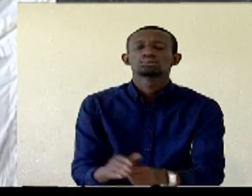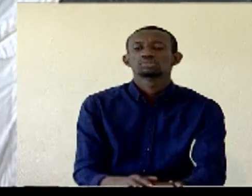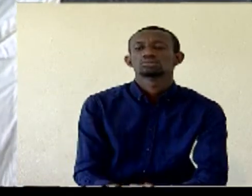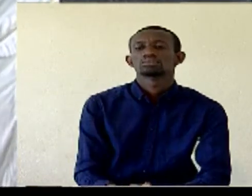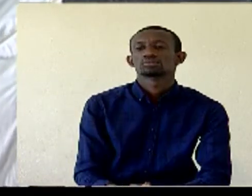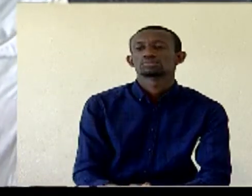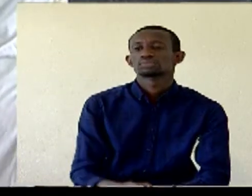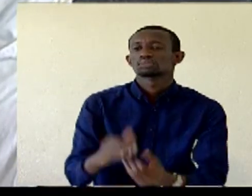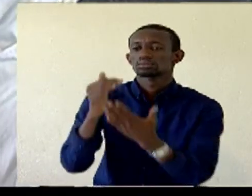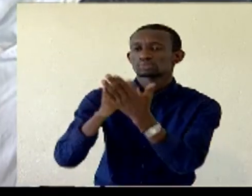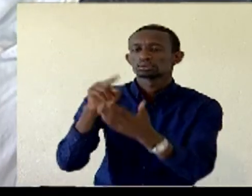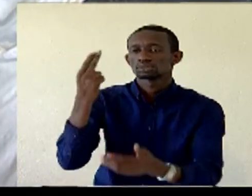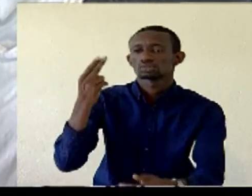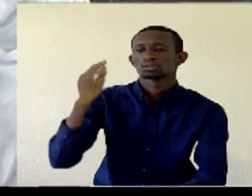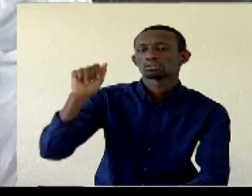amines.